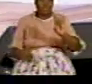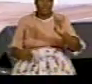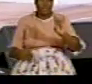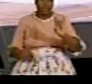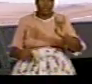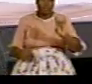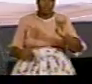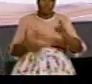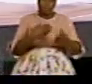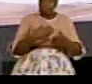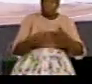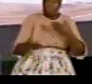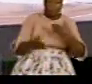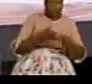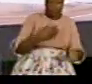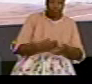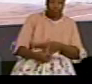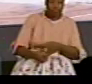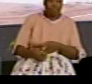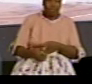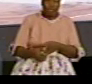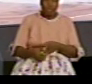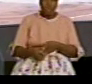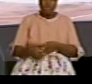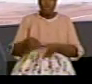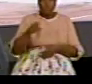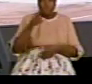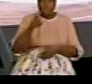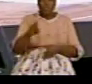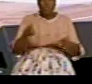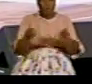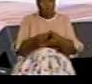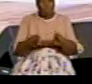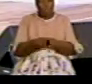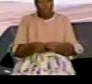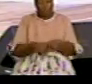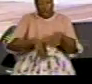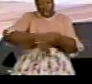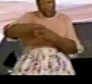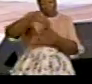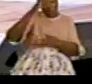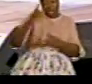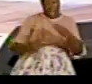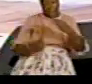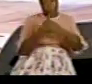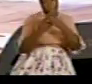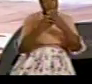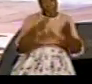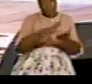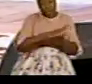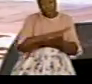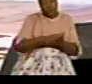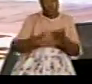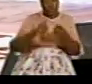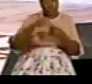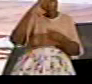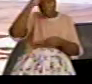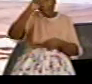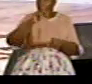In verse 28, even so, ye also outwardly appear righteous unto men,